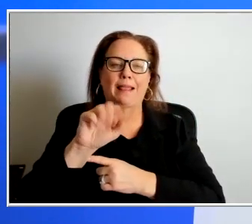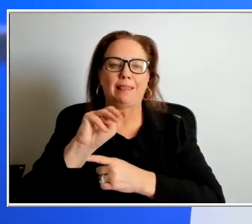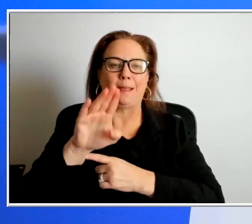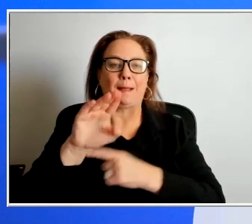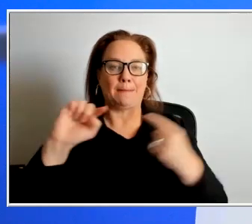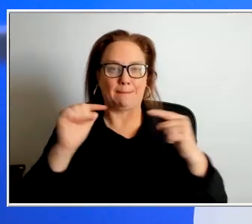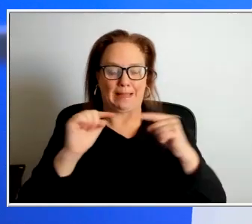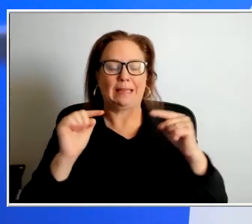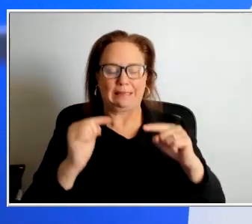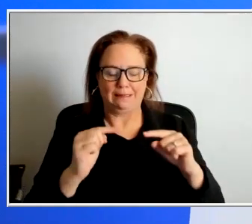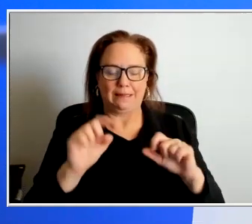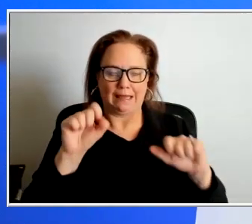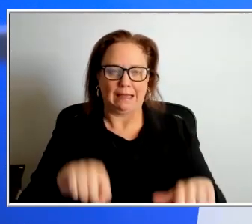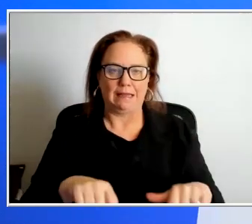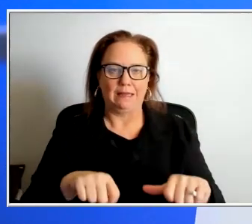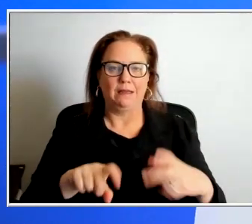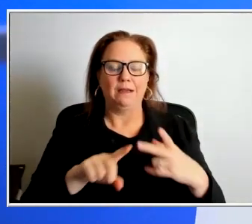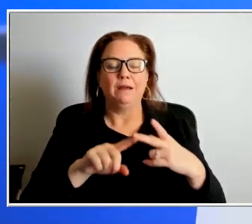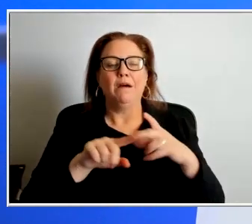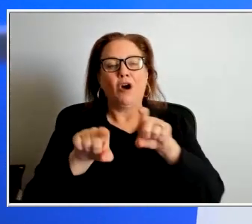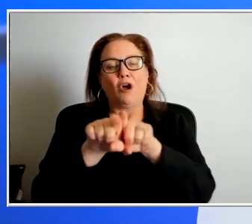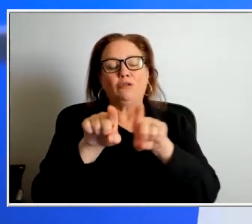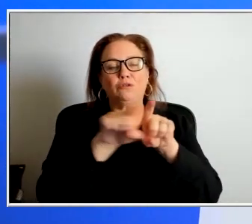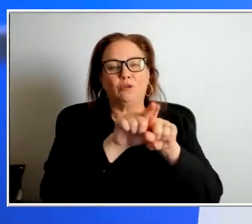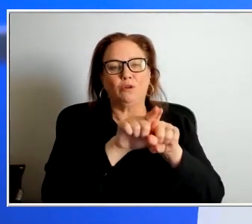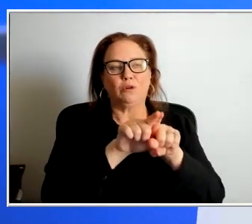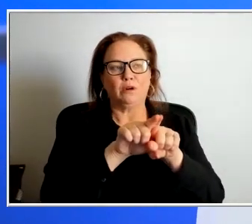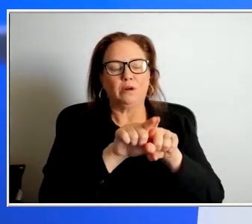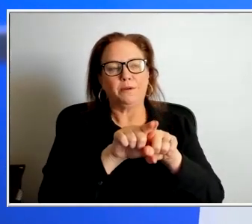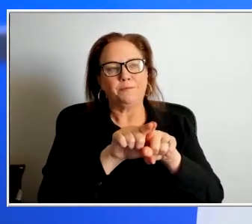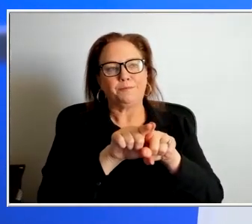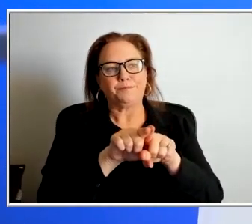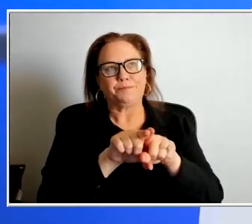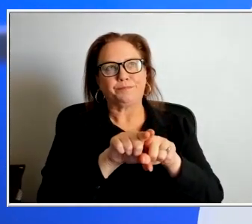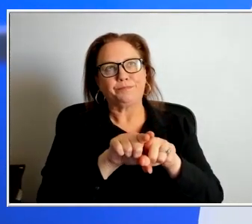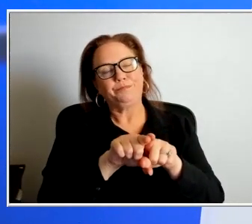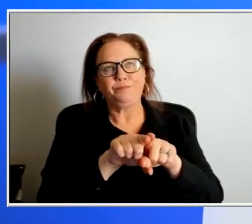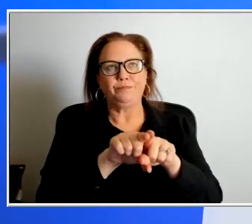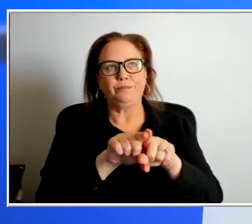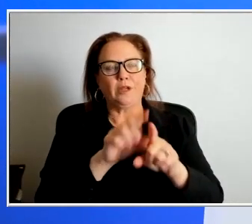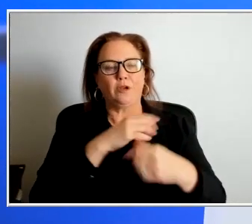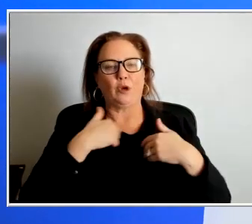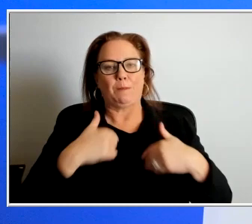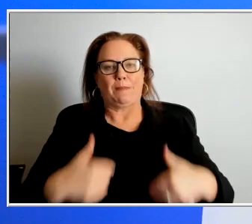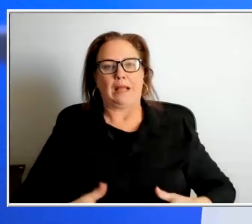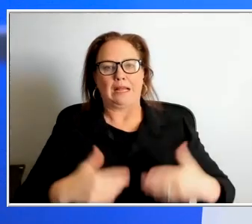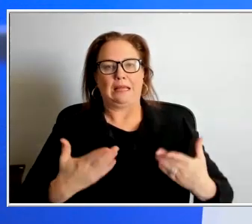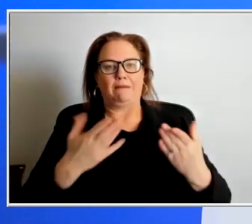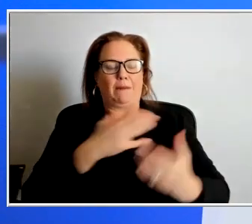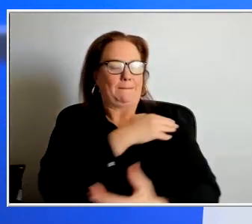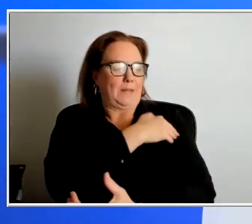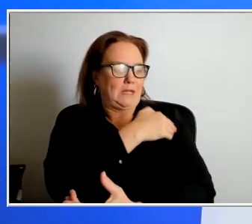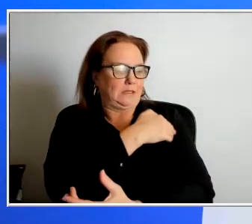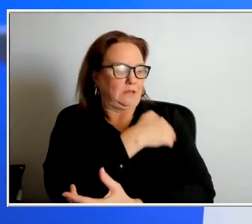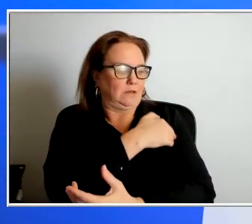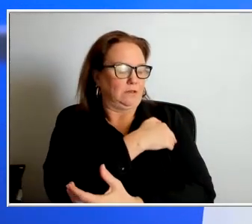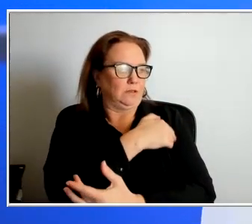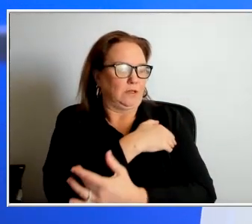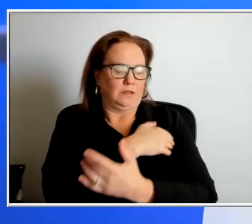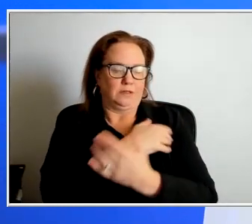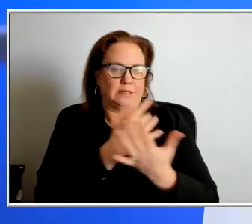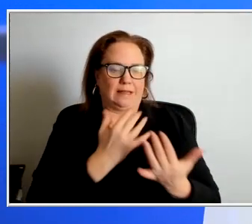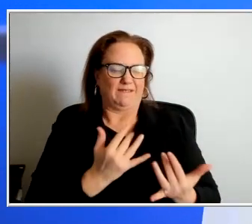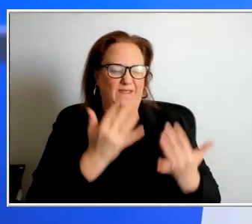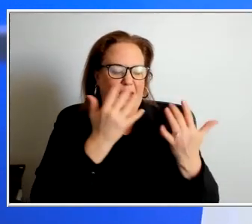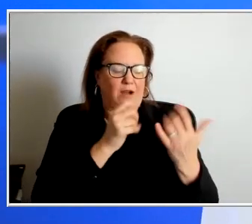some. Additionally, if you give your body some muscles that those nerves can fire,